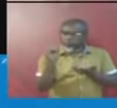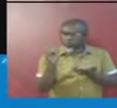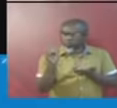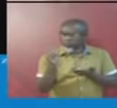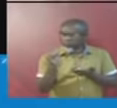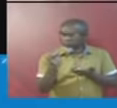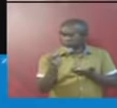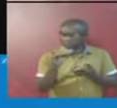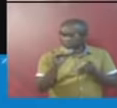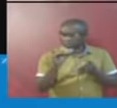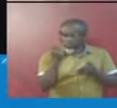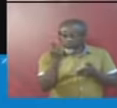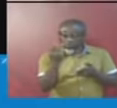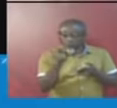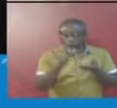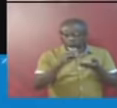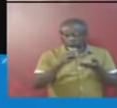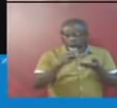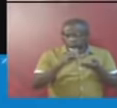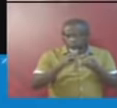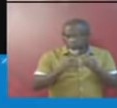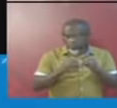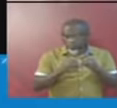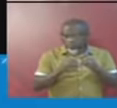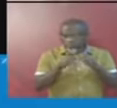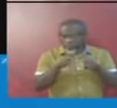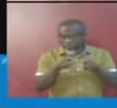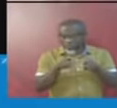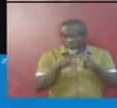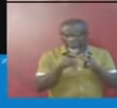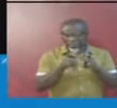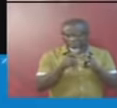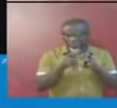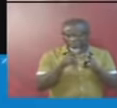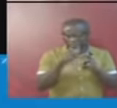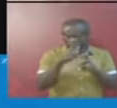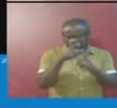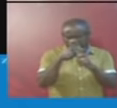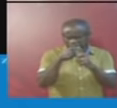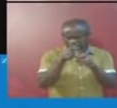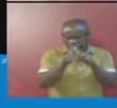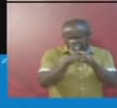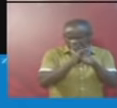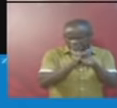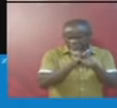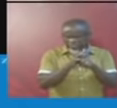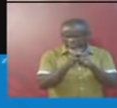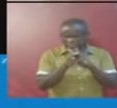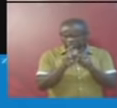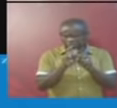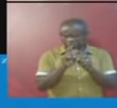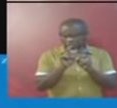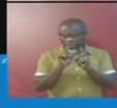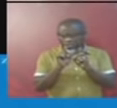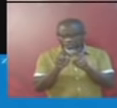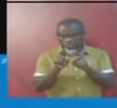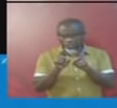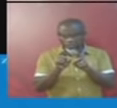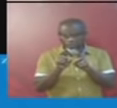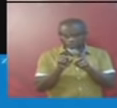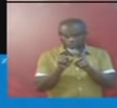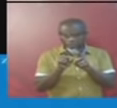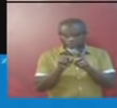there are a number of cases we have heard that when someone tests positive, he is given a quarantine order to stay at home.